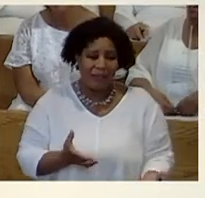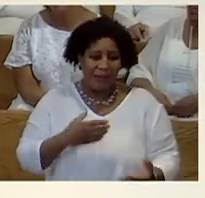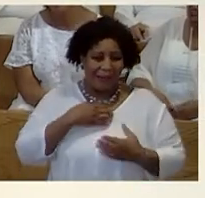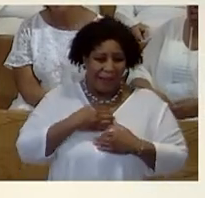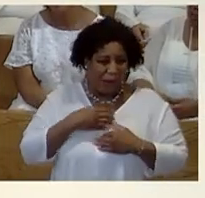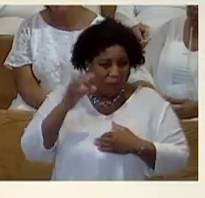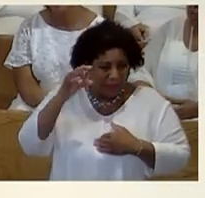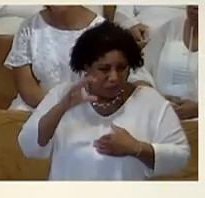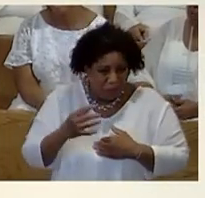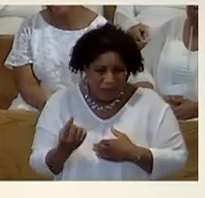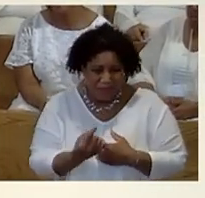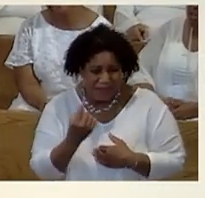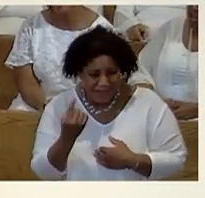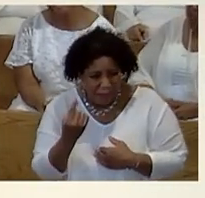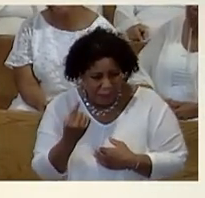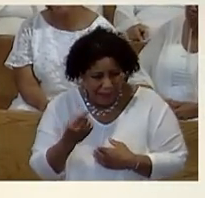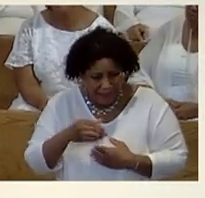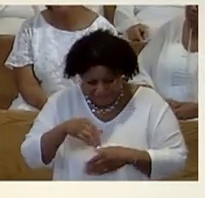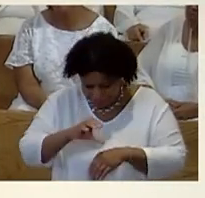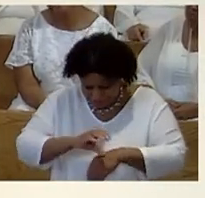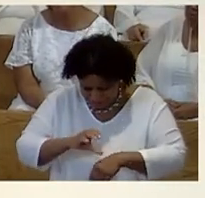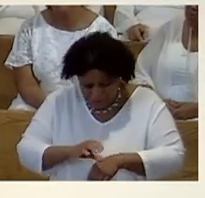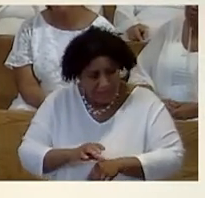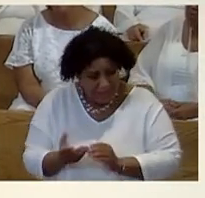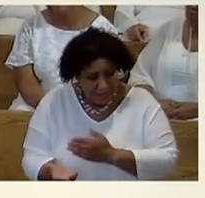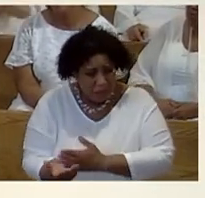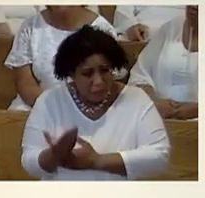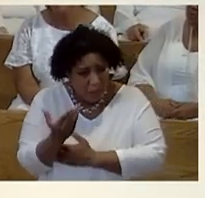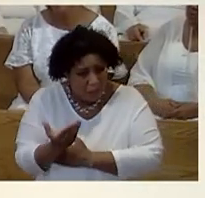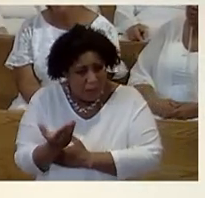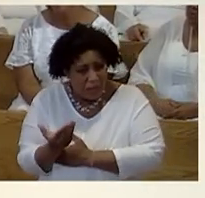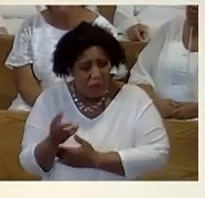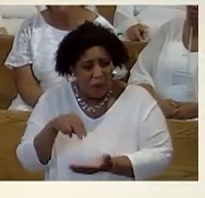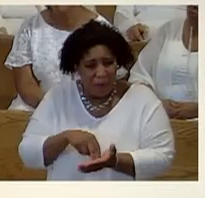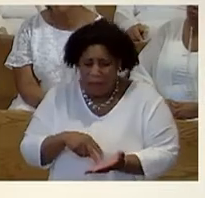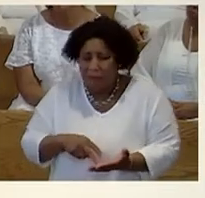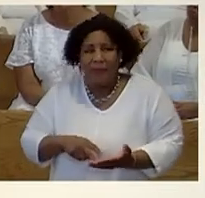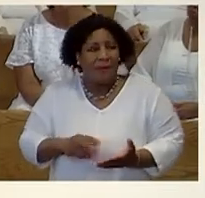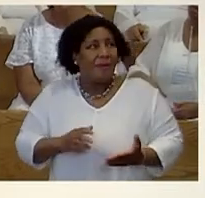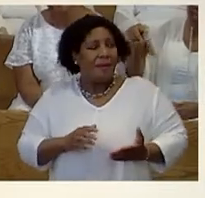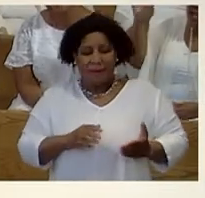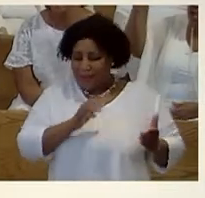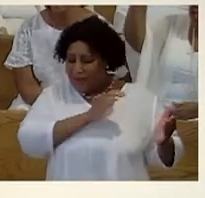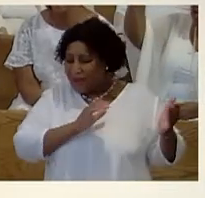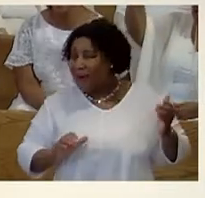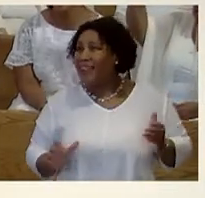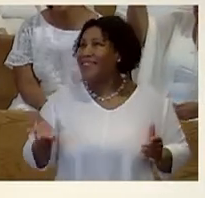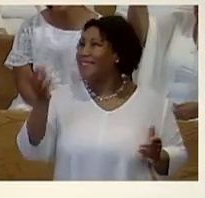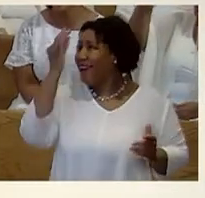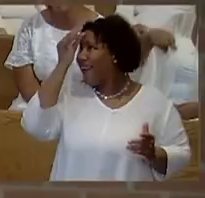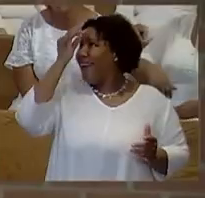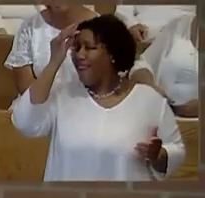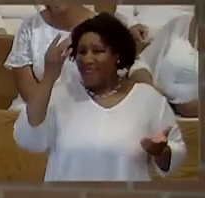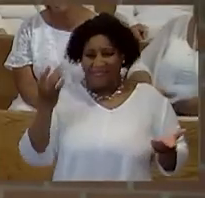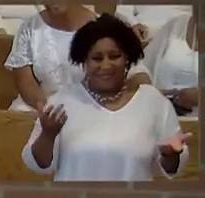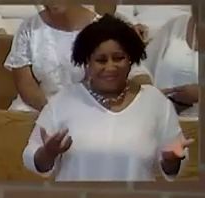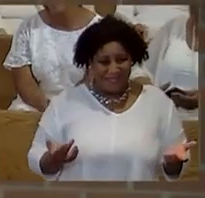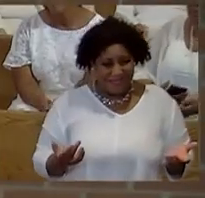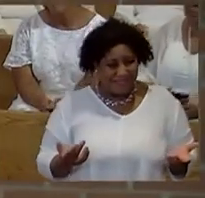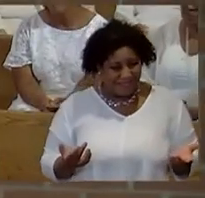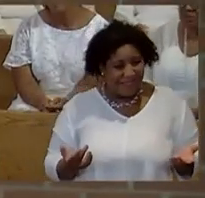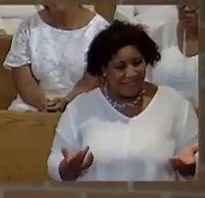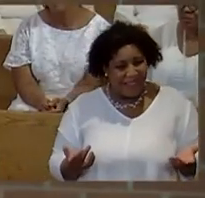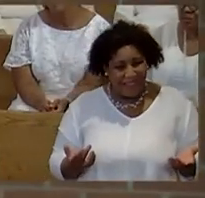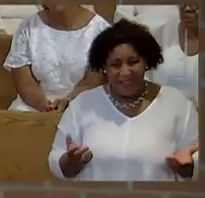preacher or somebody in the house that when you woke up this morning, you had Christ on your mind. On